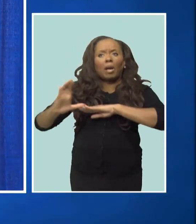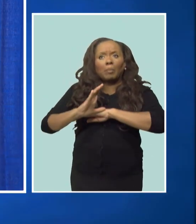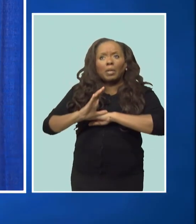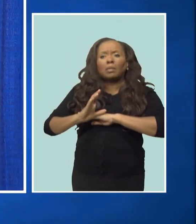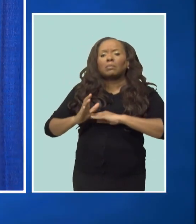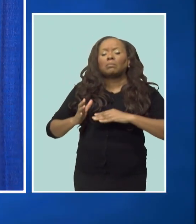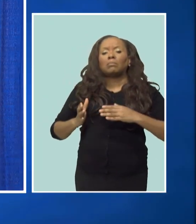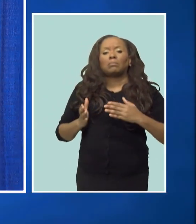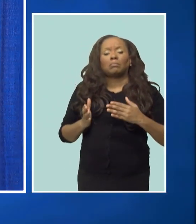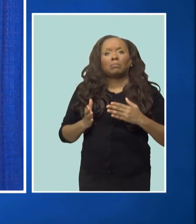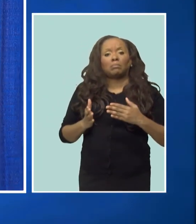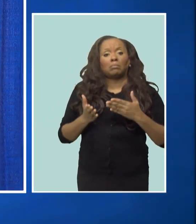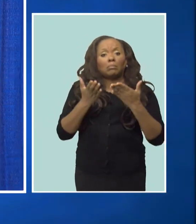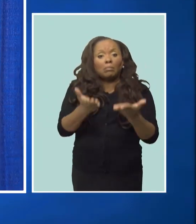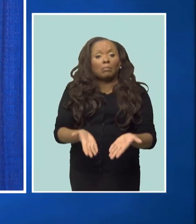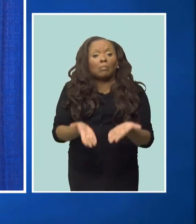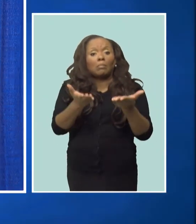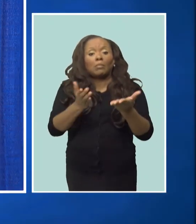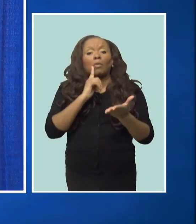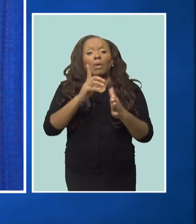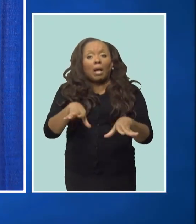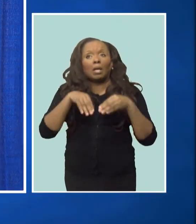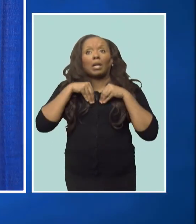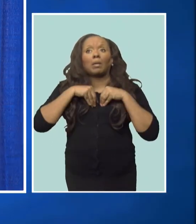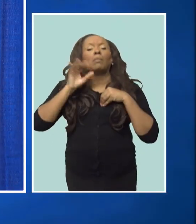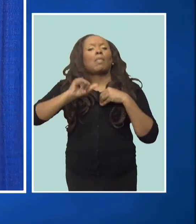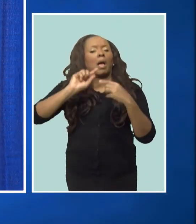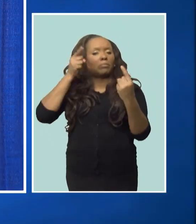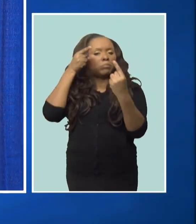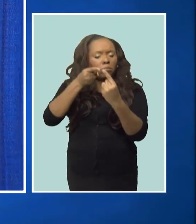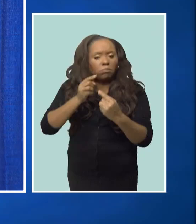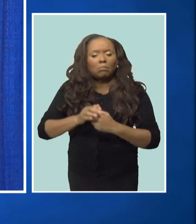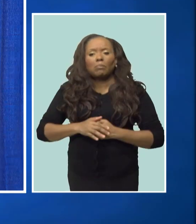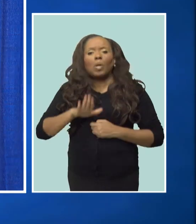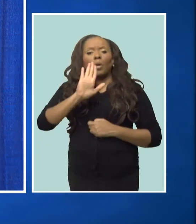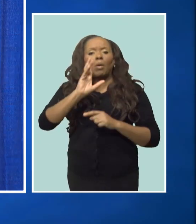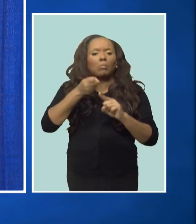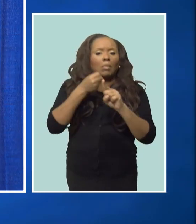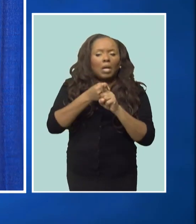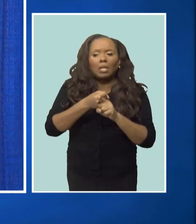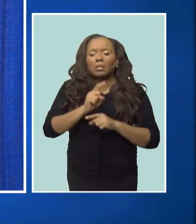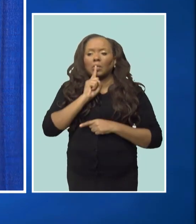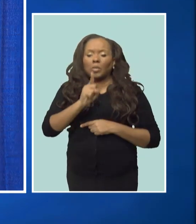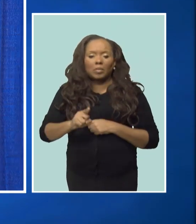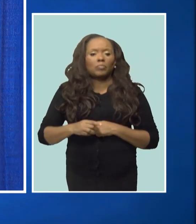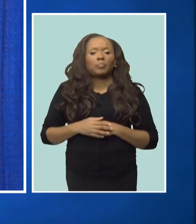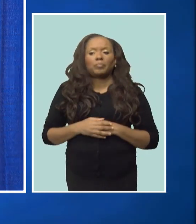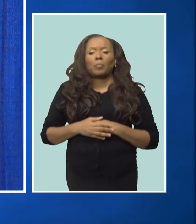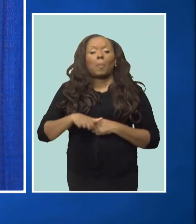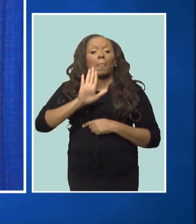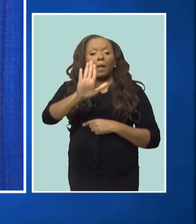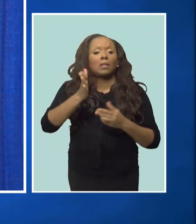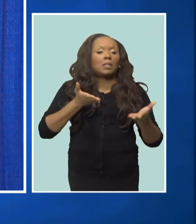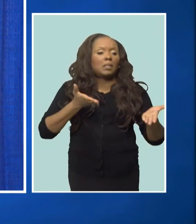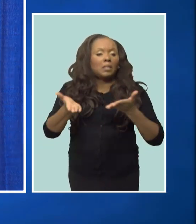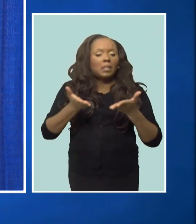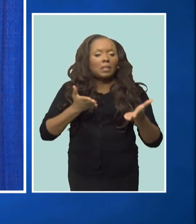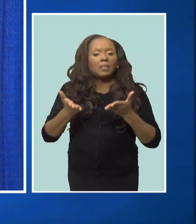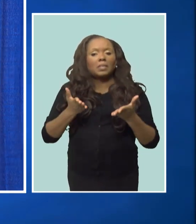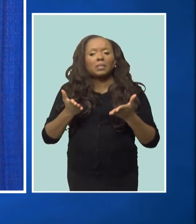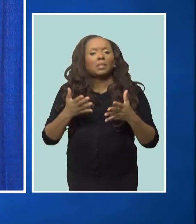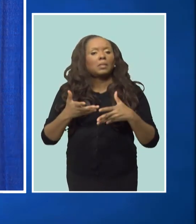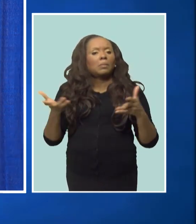District, you have taken that mission to heart. Your impact is real. Your service is